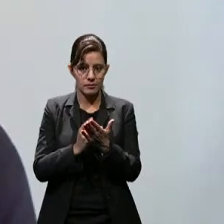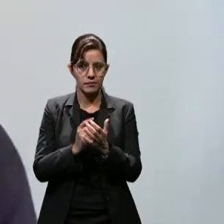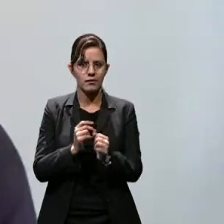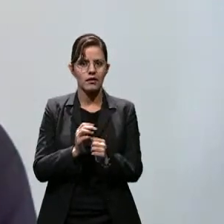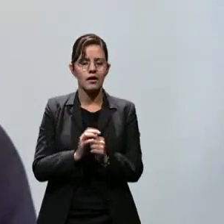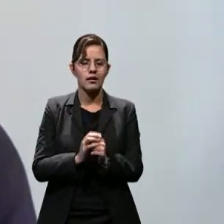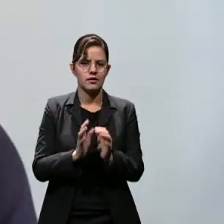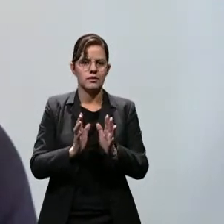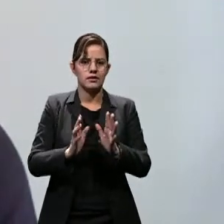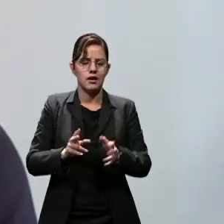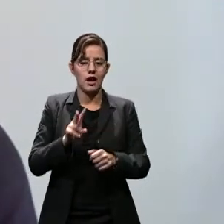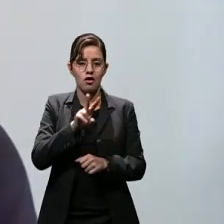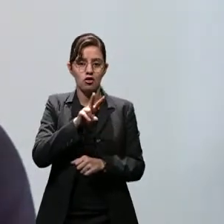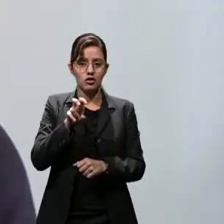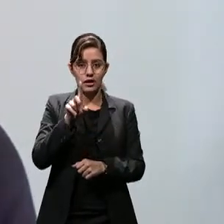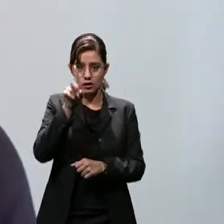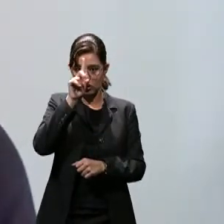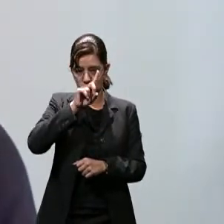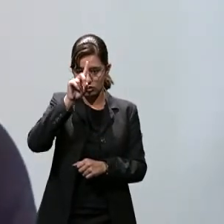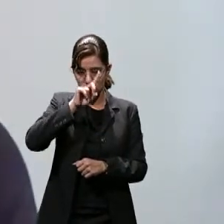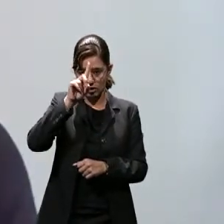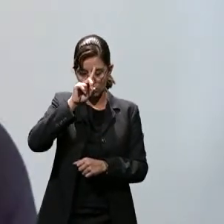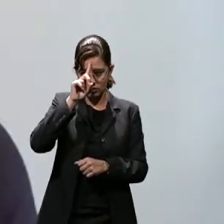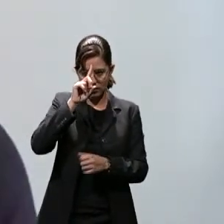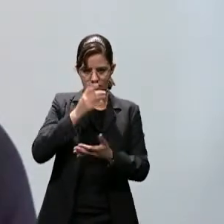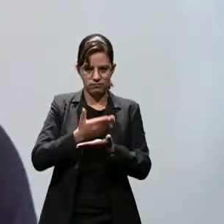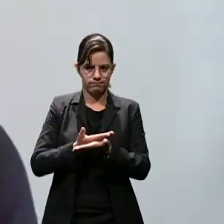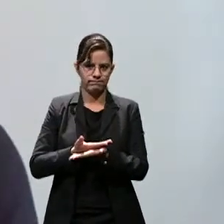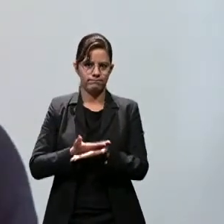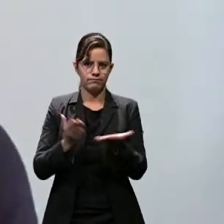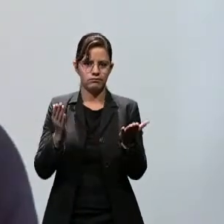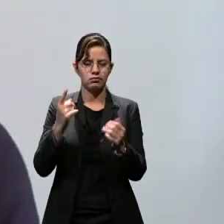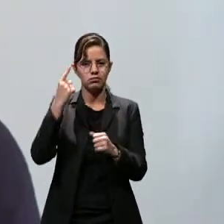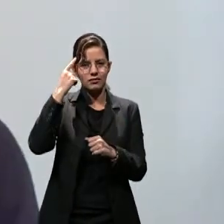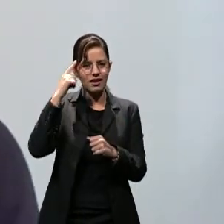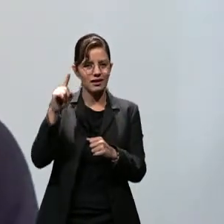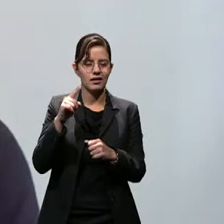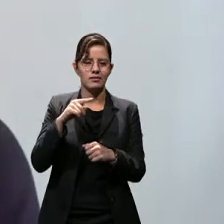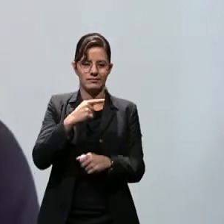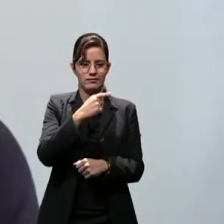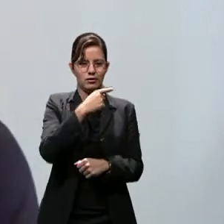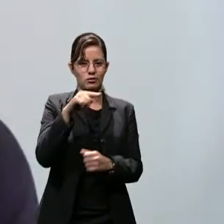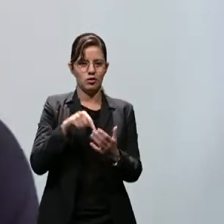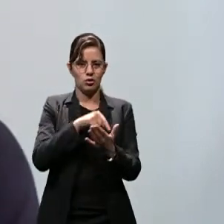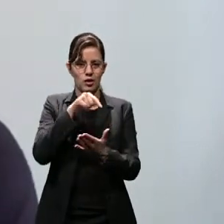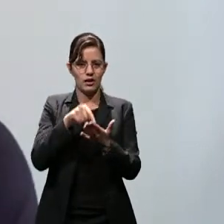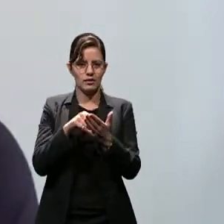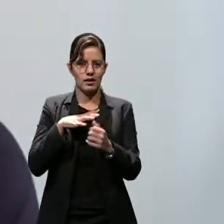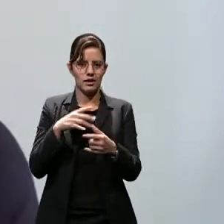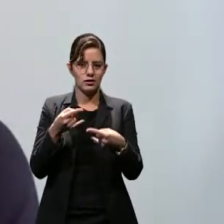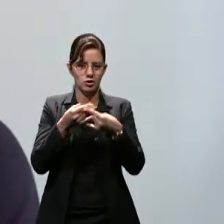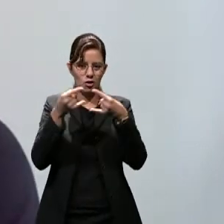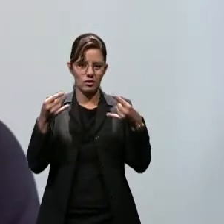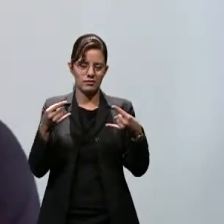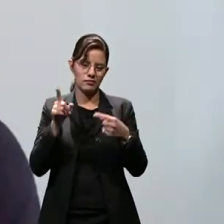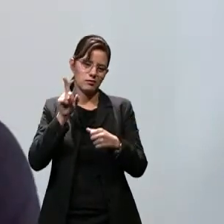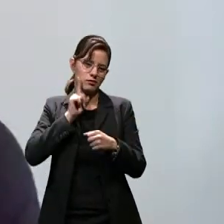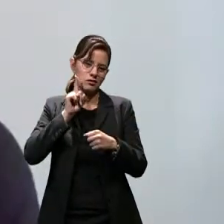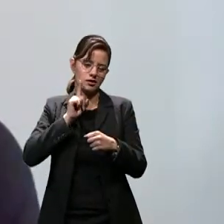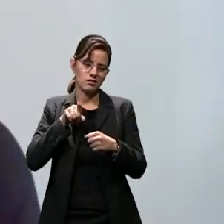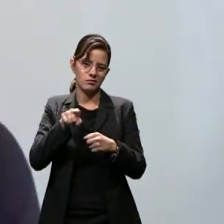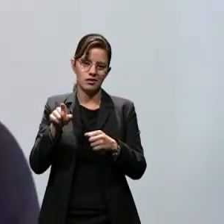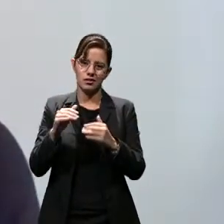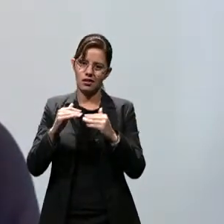issued more than 200 recommendations to close historical gaps and obstacles that women face